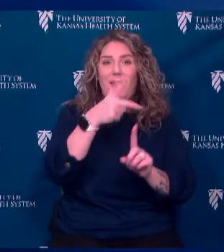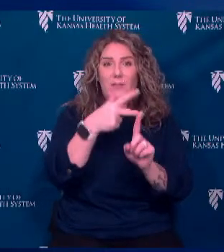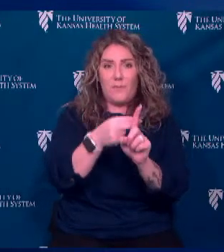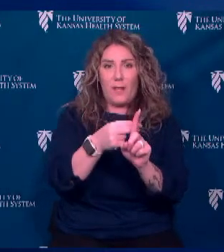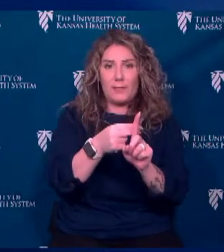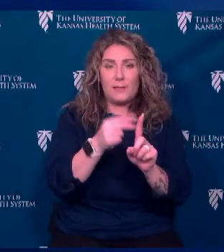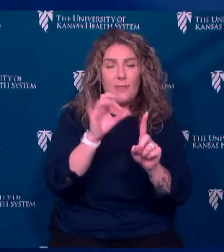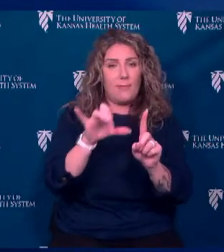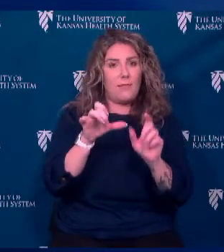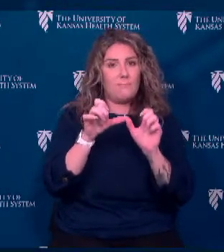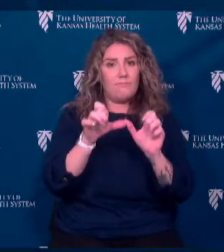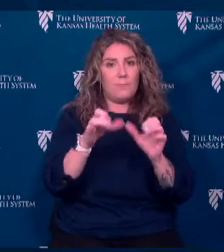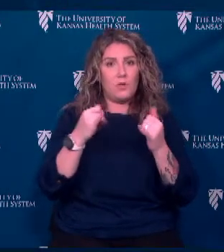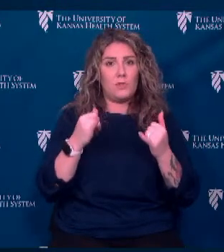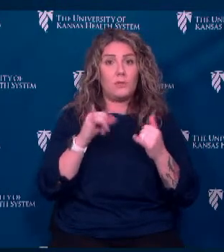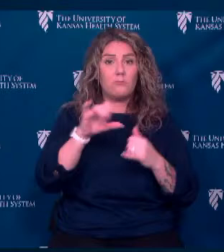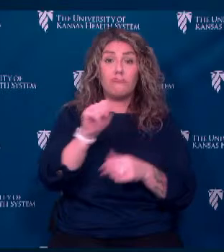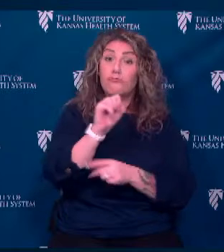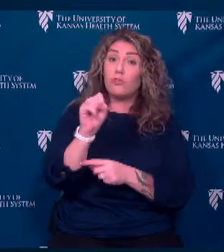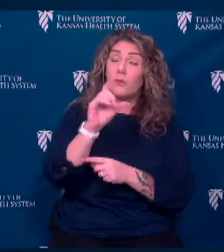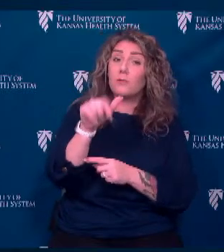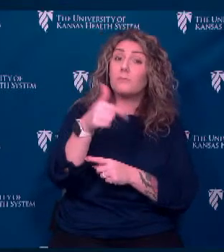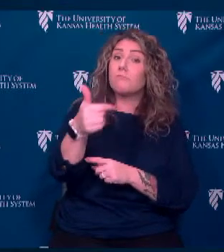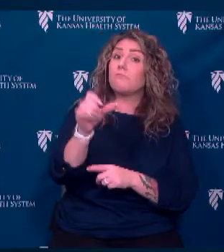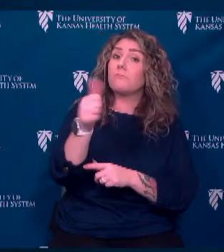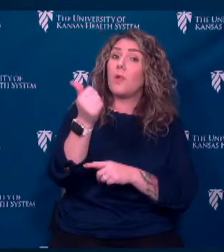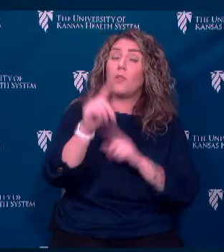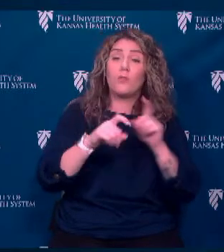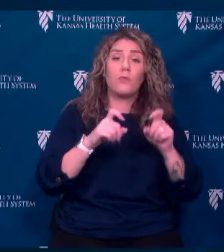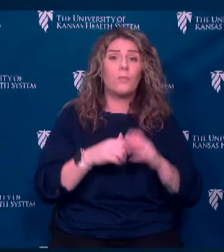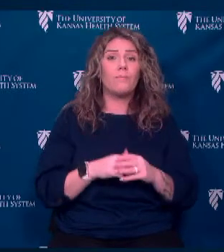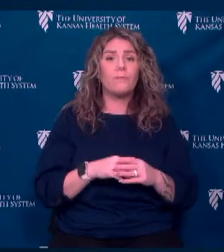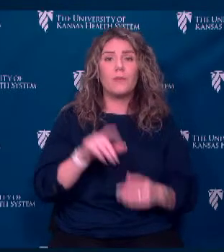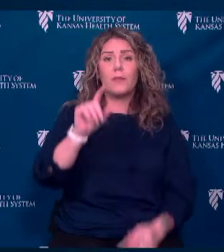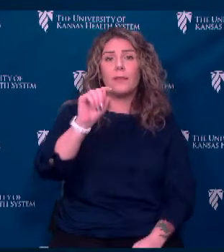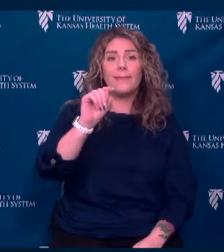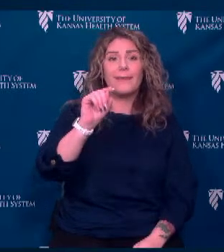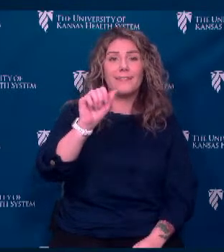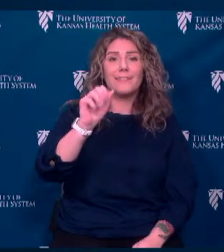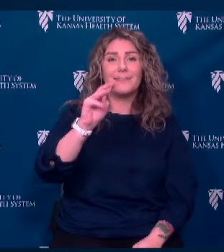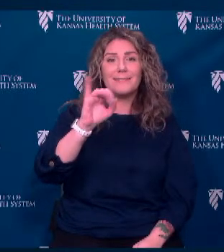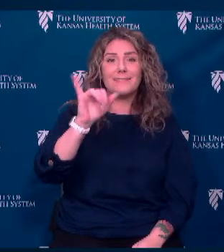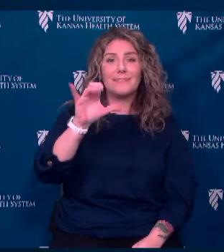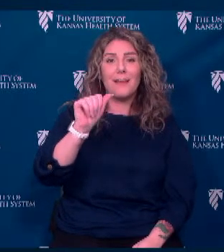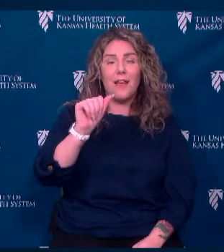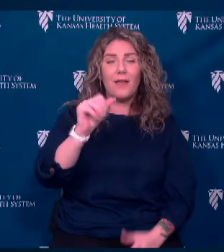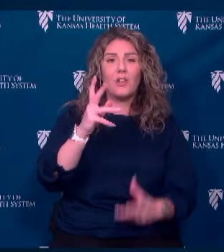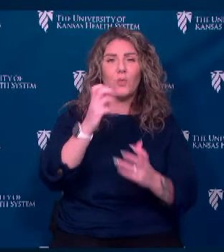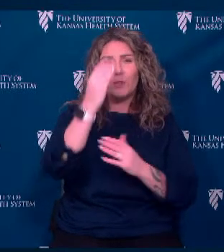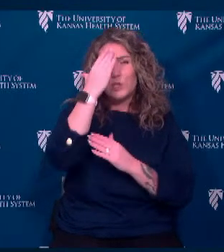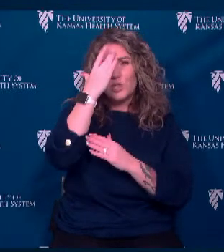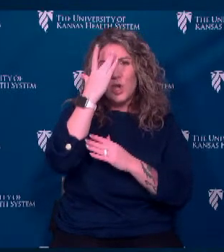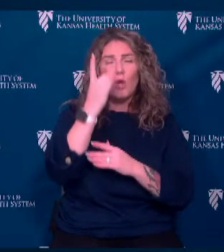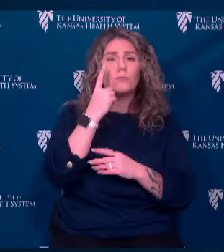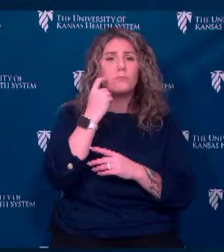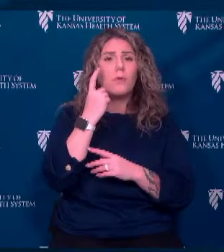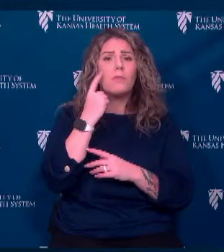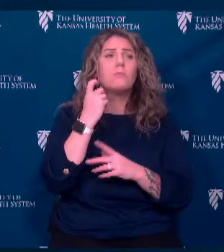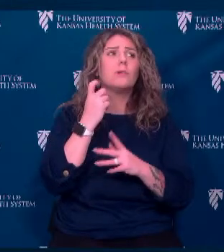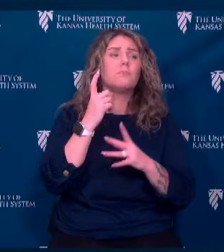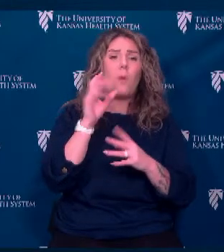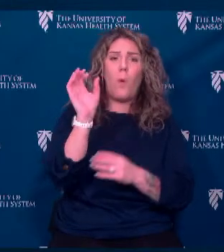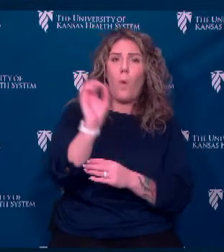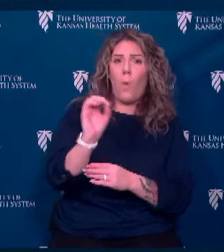day. Jess, other questions? So Tanya wants to know, there are many speculations about Omicron being